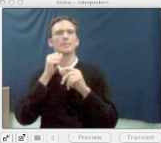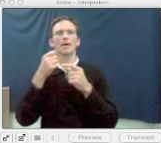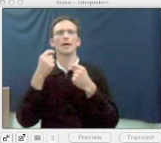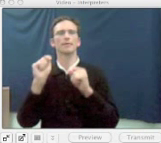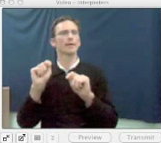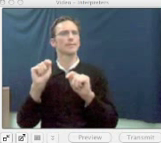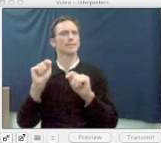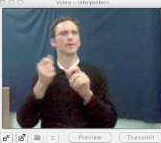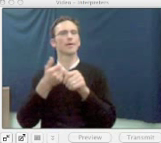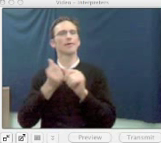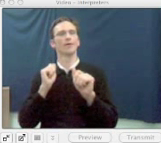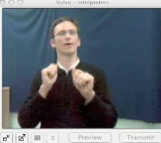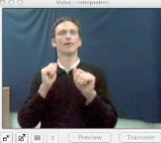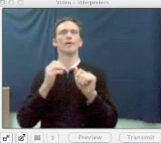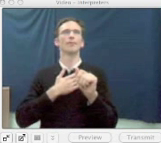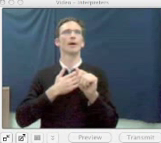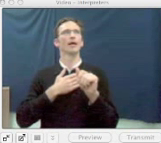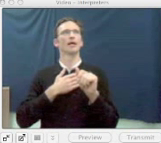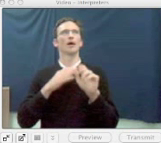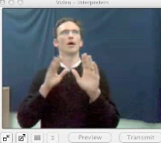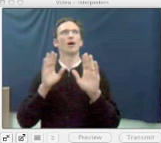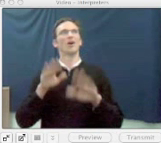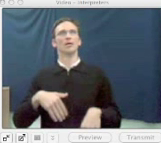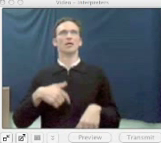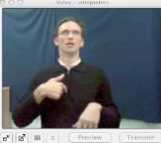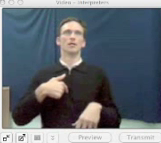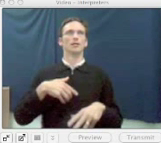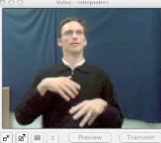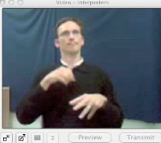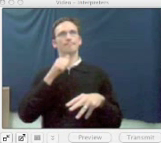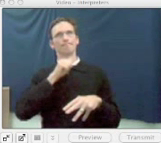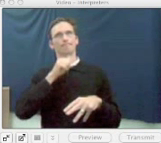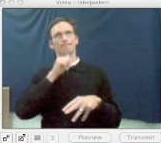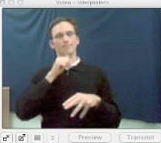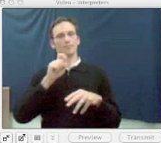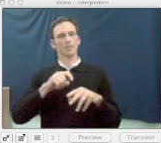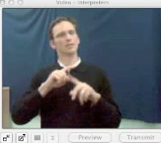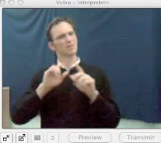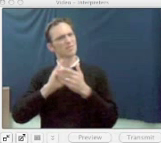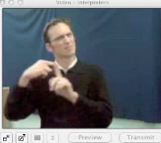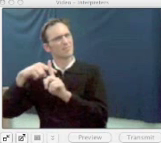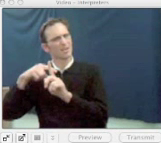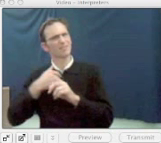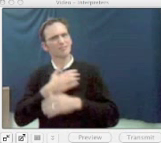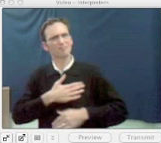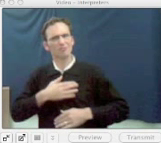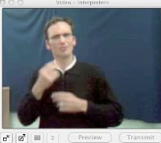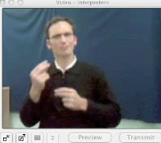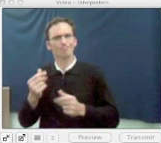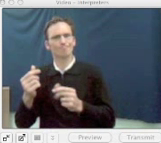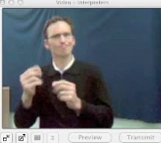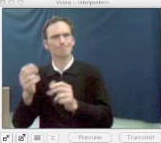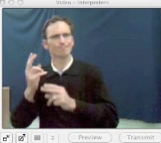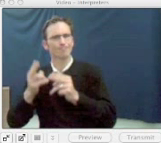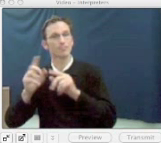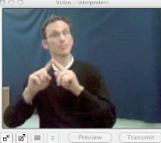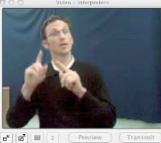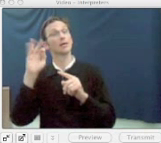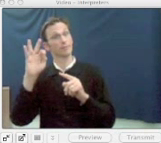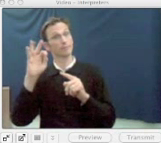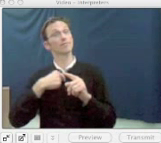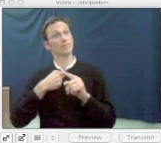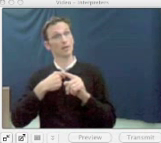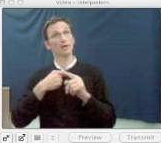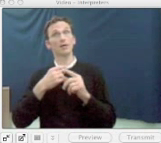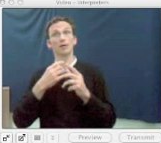likely I'll be in some level sacrificing the other aspects of that, which is positive. But if I'm being validated in what I do bring to the